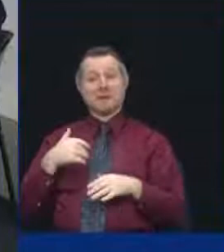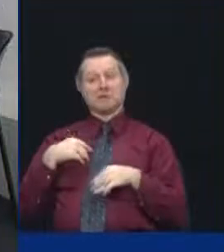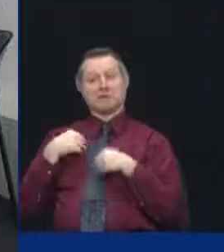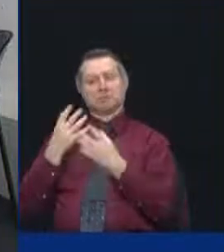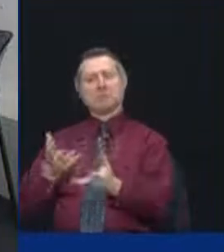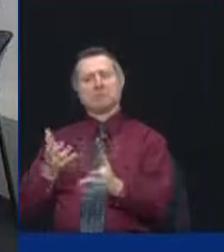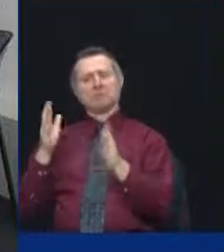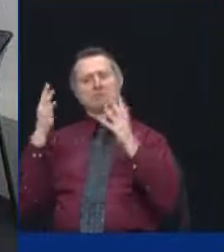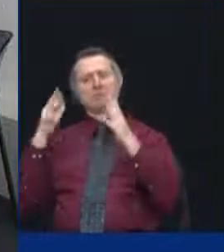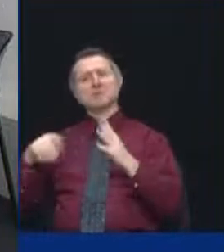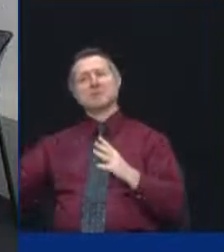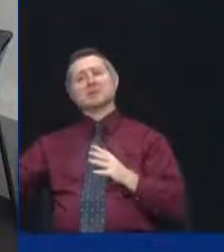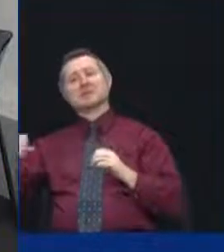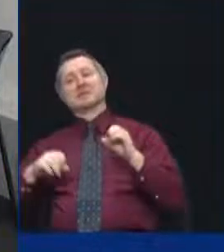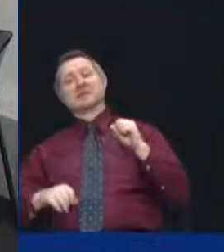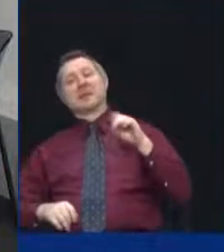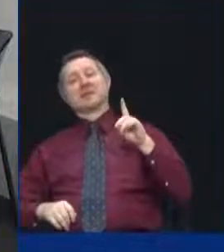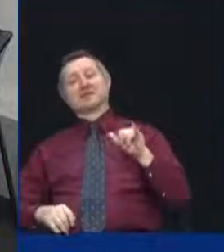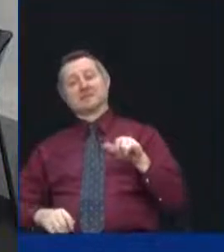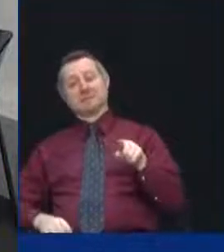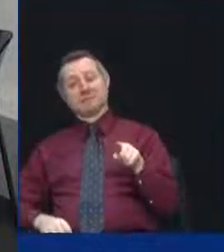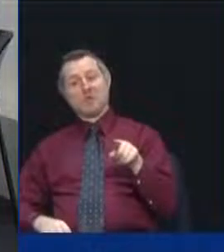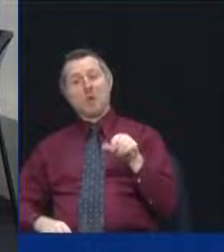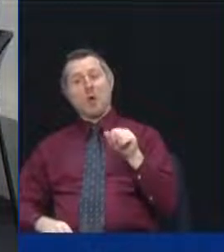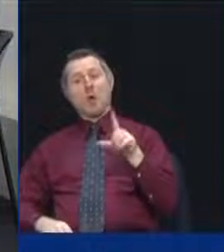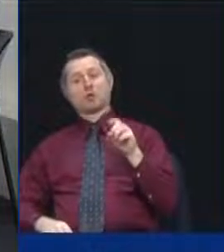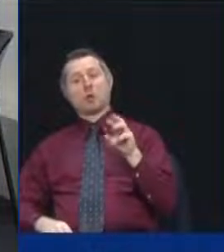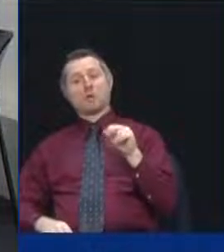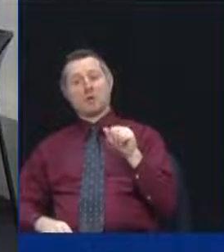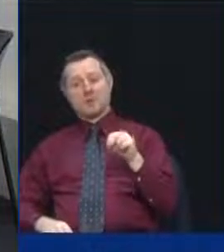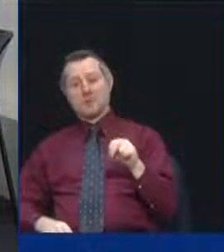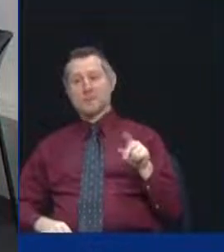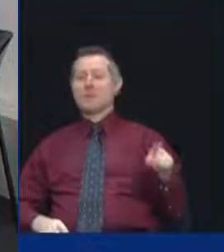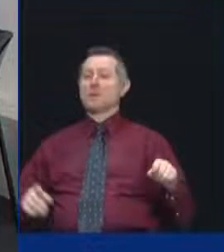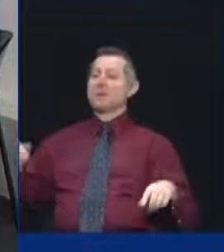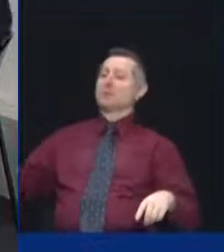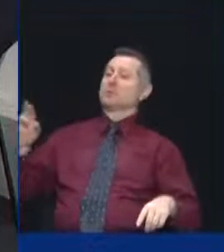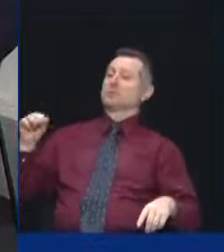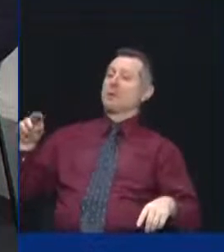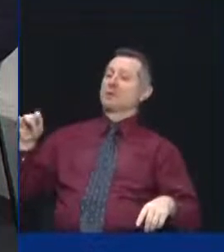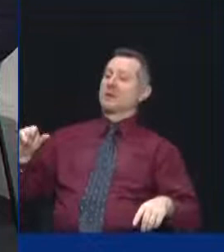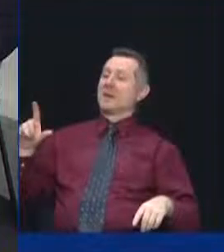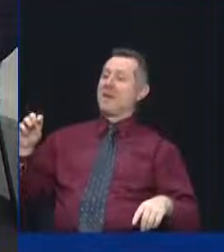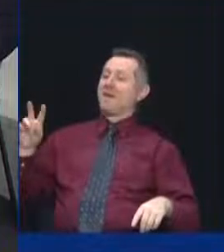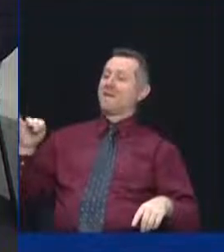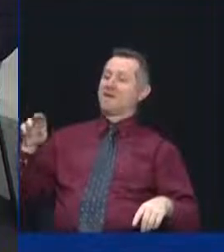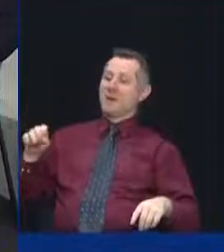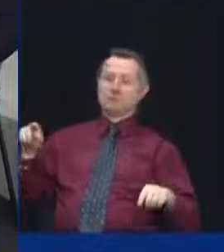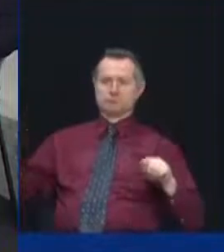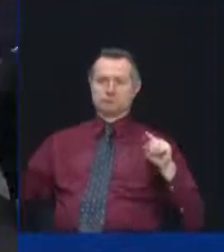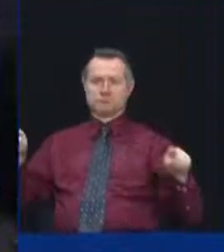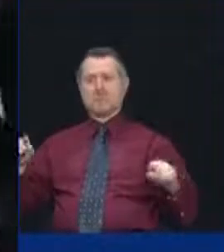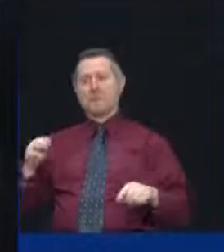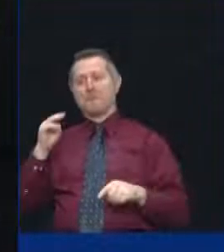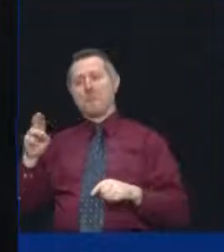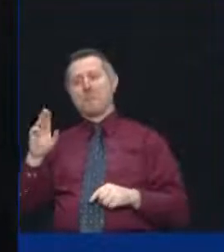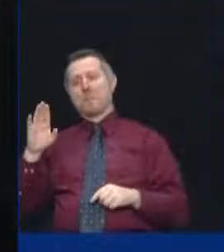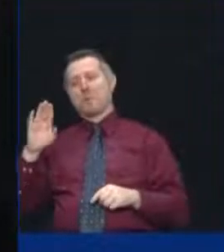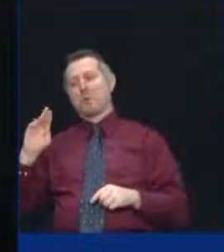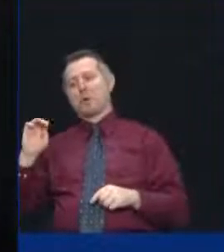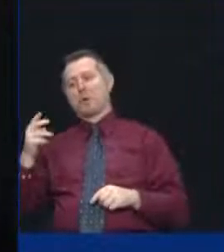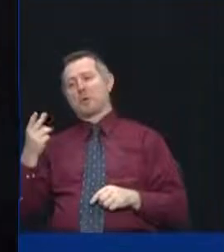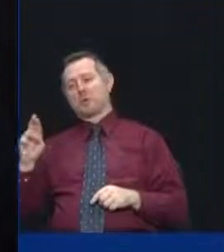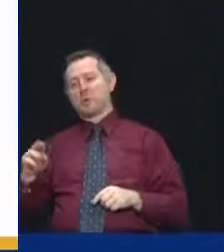Sandy Alderson and Randy Levine. Thank you very much for being here. Mr. Behar, thank you. Mr. Newman, thank you. I'll be back.